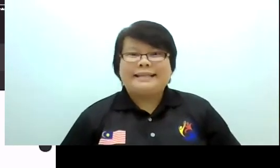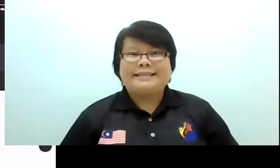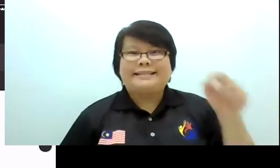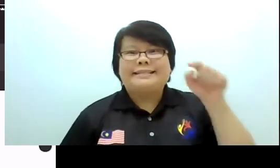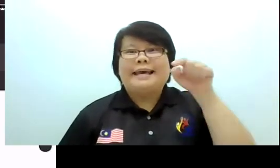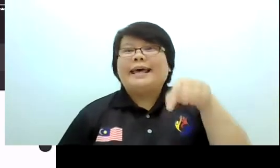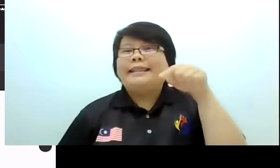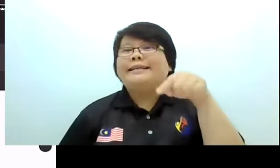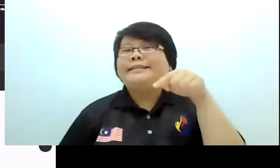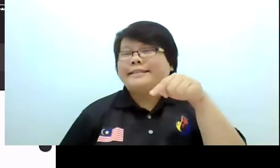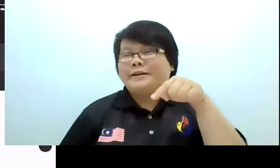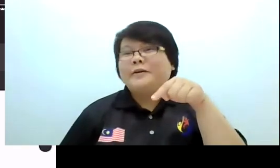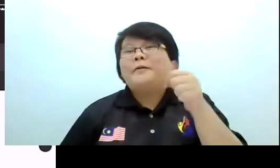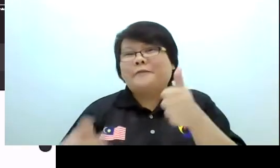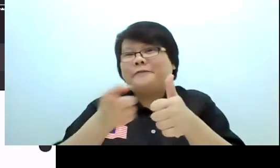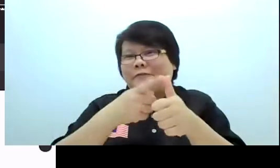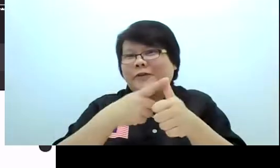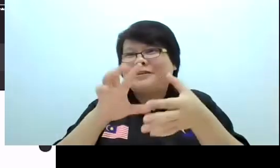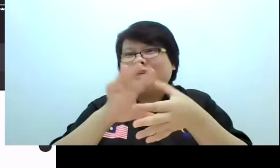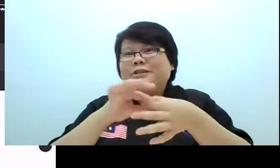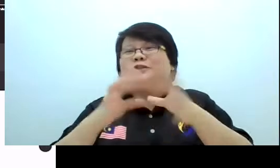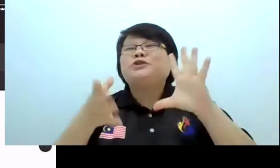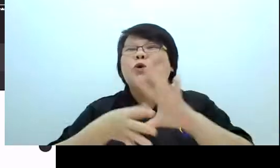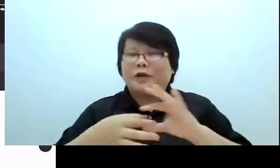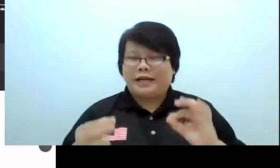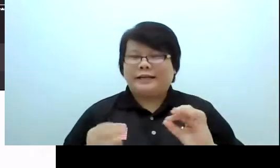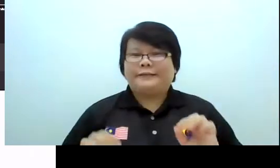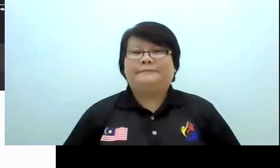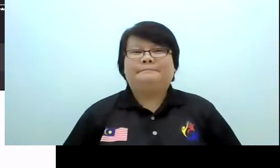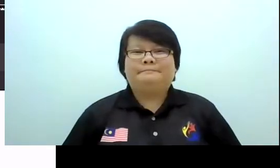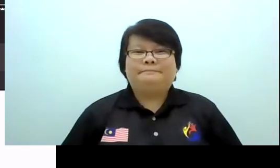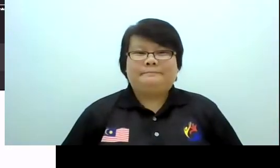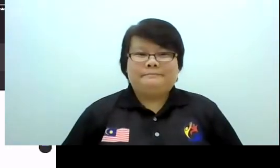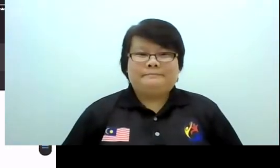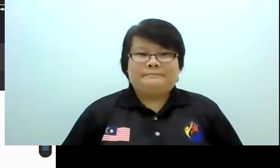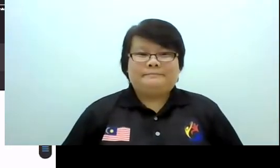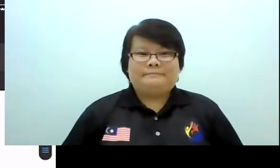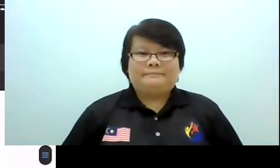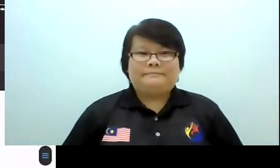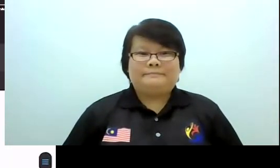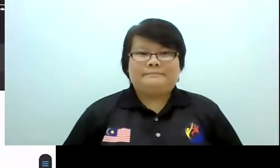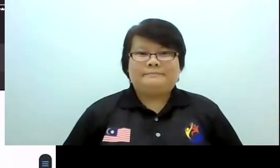Okay, this is the first story.